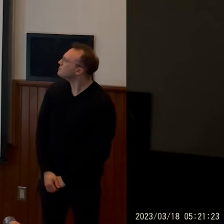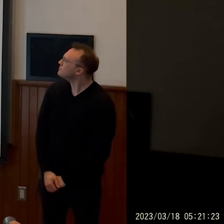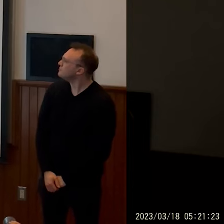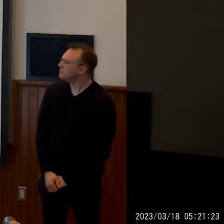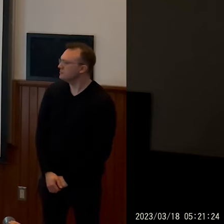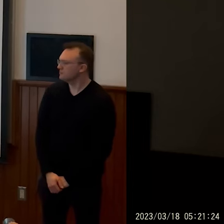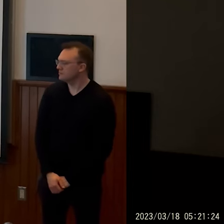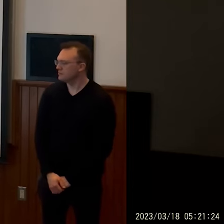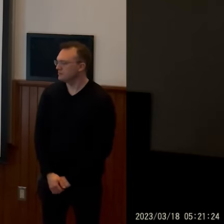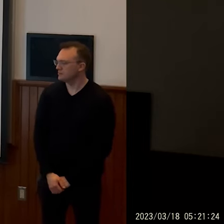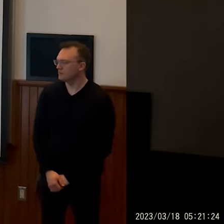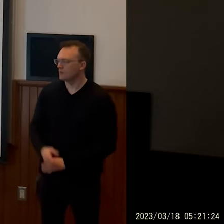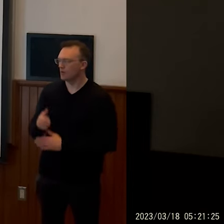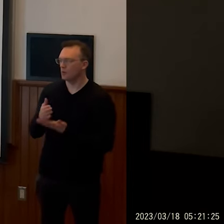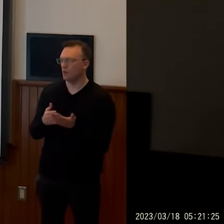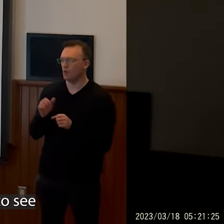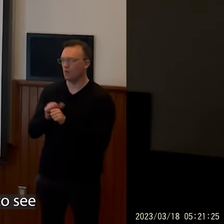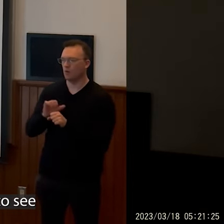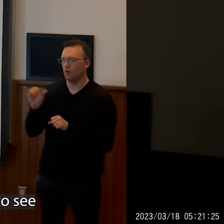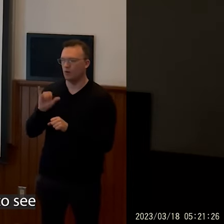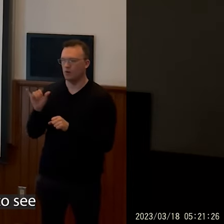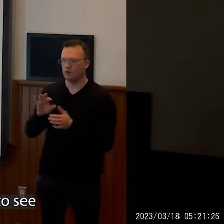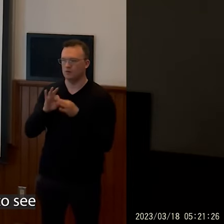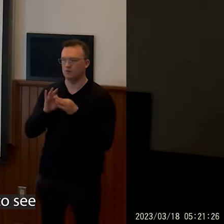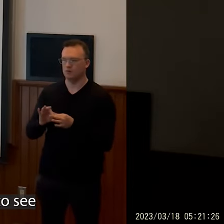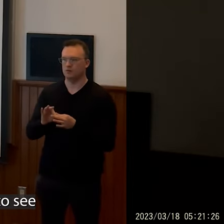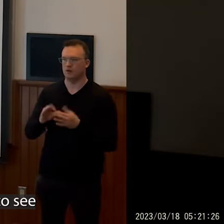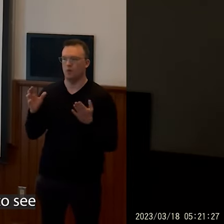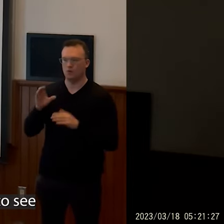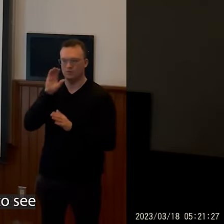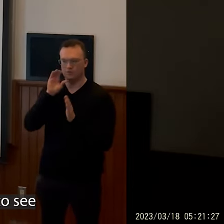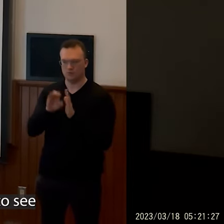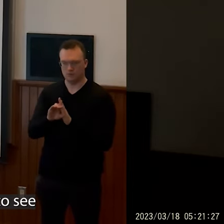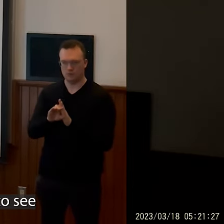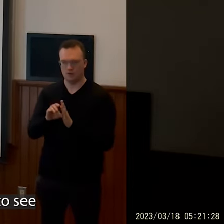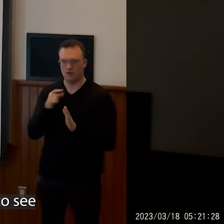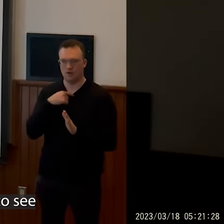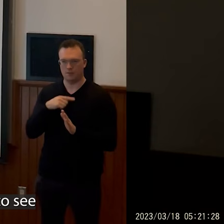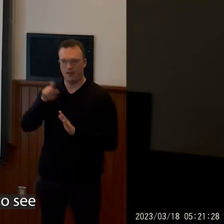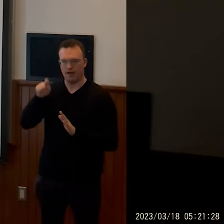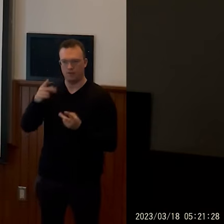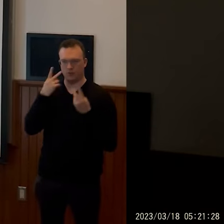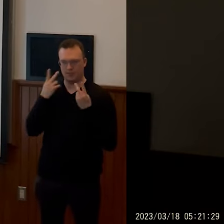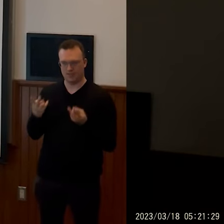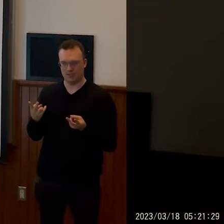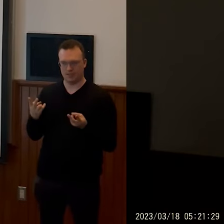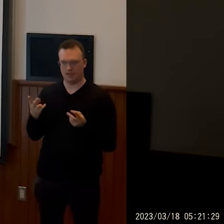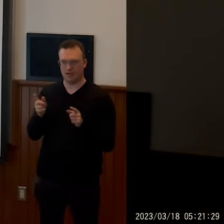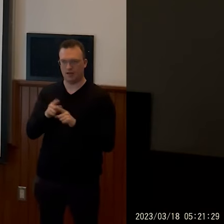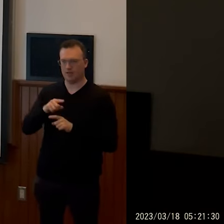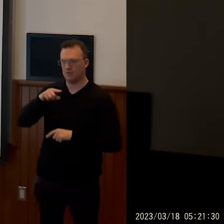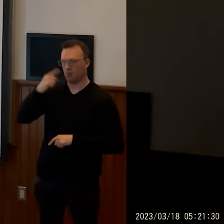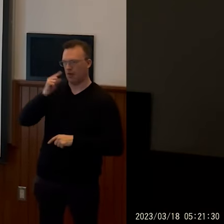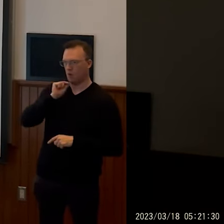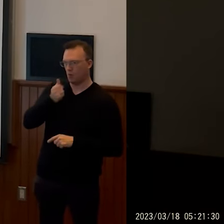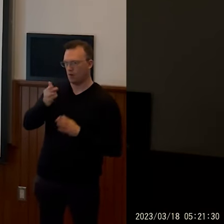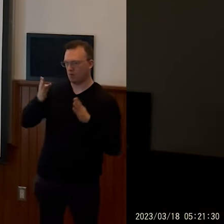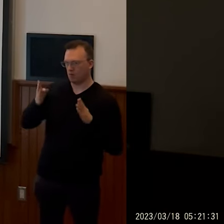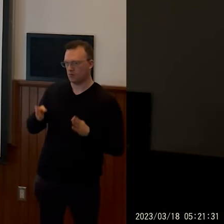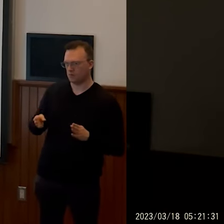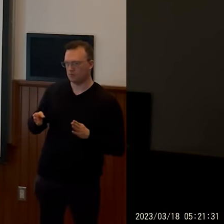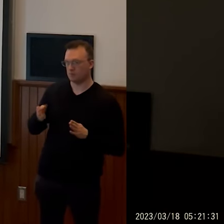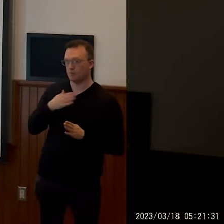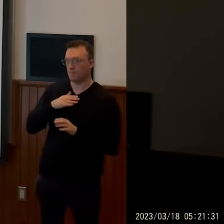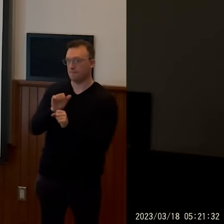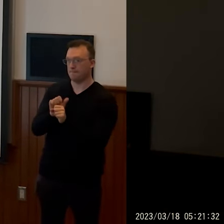And a part of the work is still always around what are the images that I need to see as a Black queer man. So my work